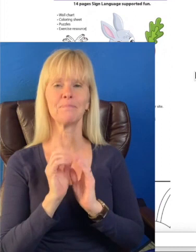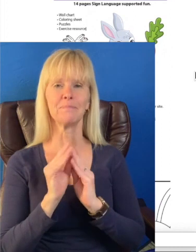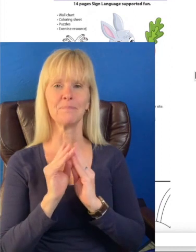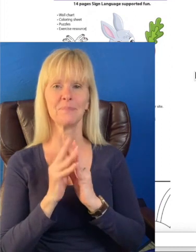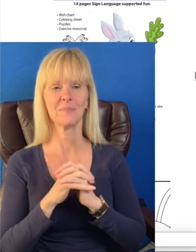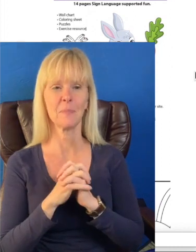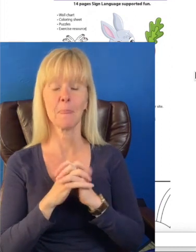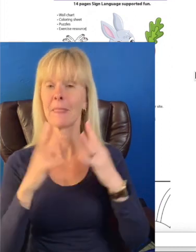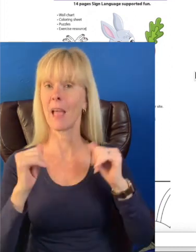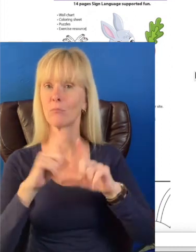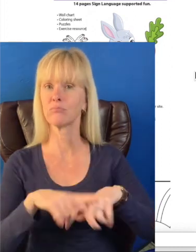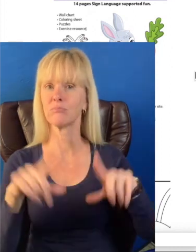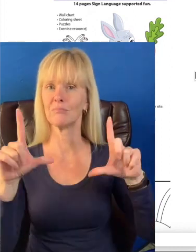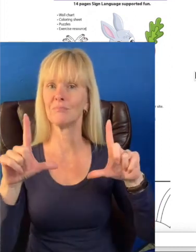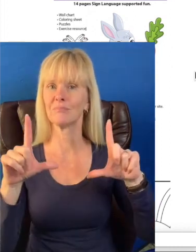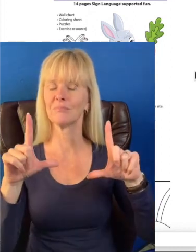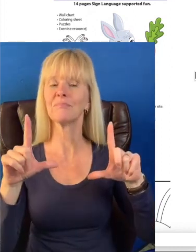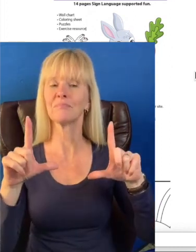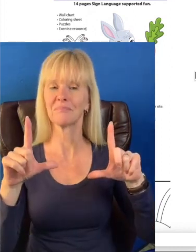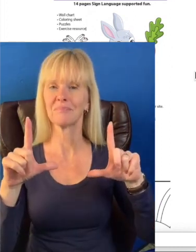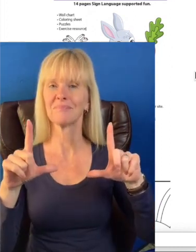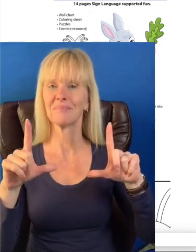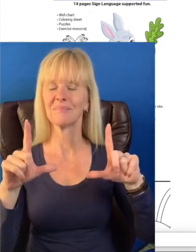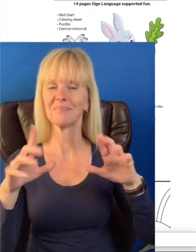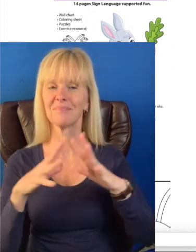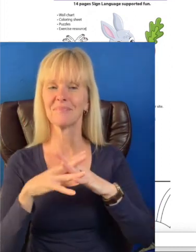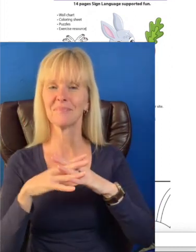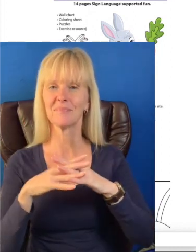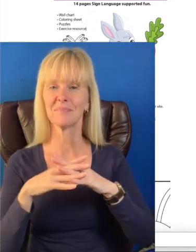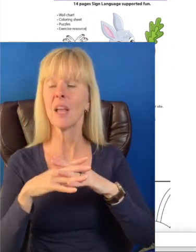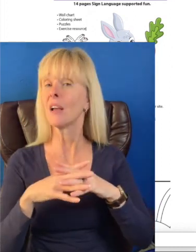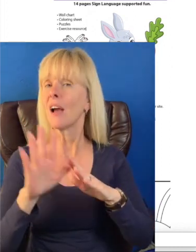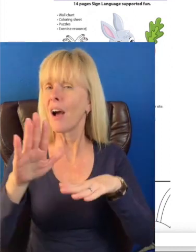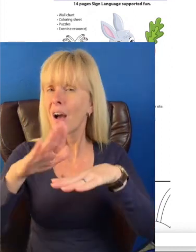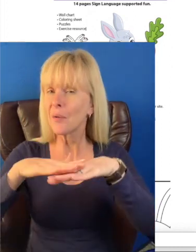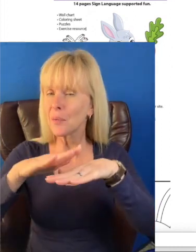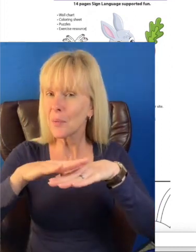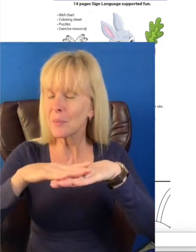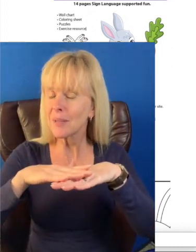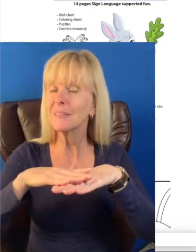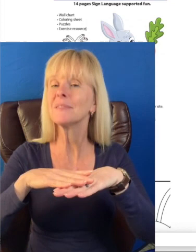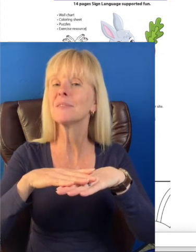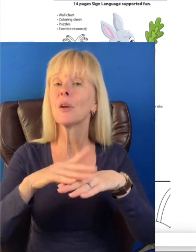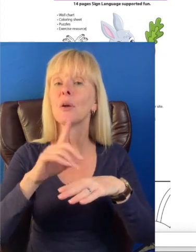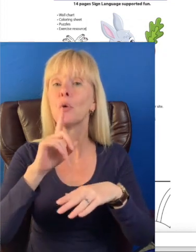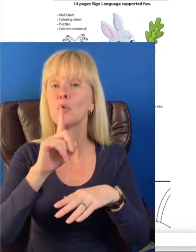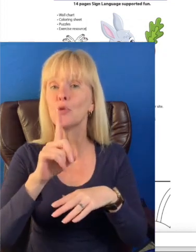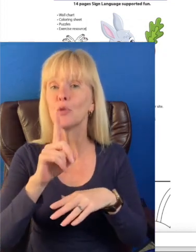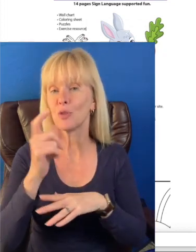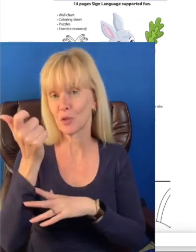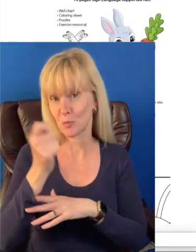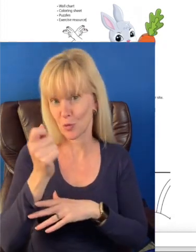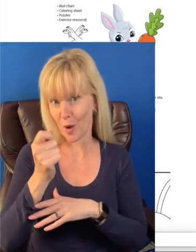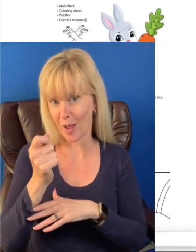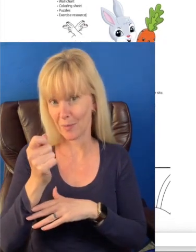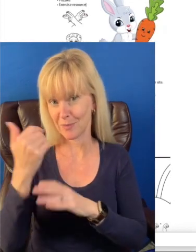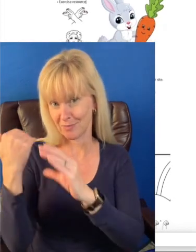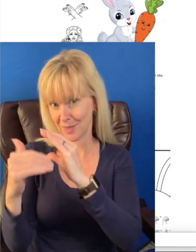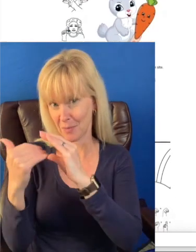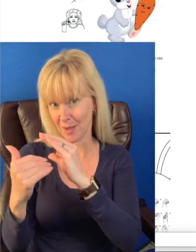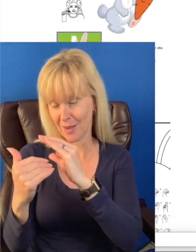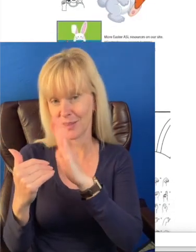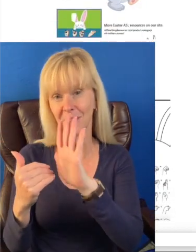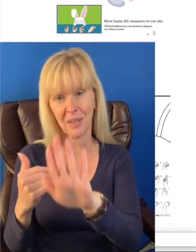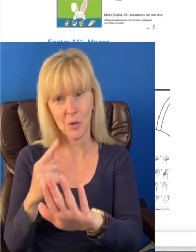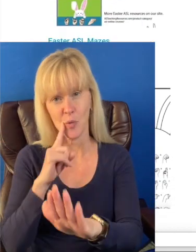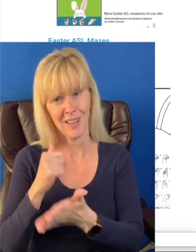it's going to open up into another window. And just a reminder here, be sure to subscribe to the newsletter. You will not regret it. That will